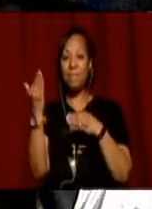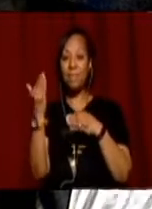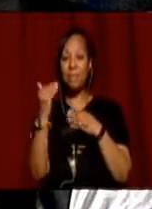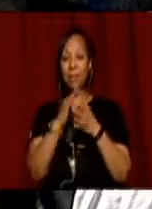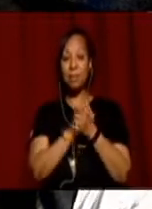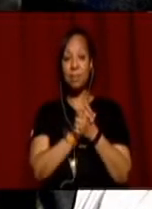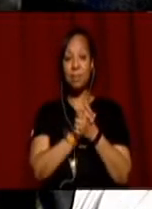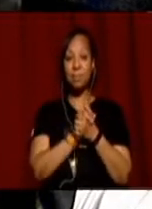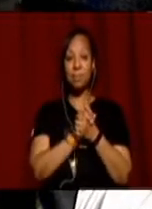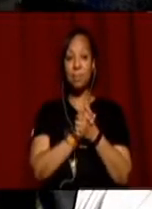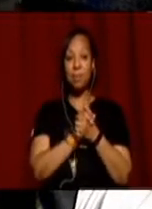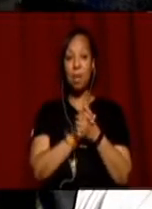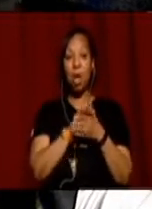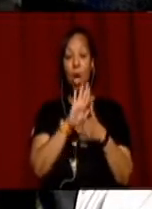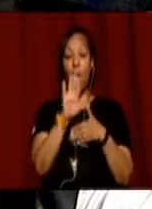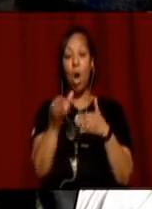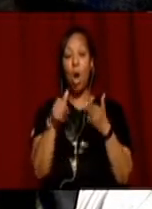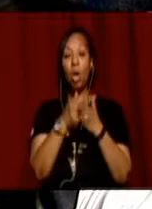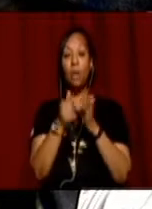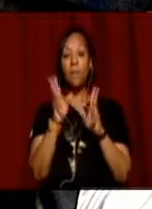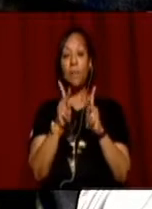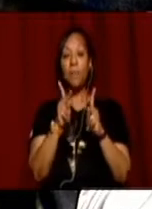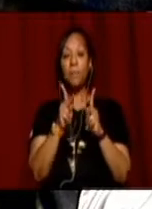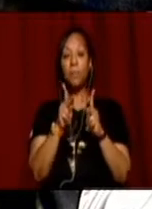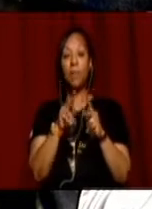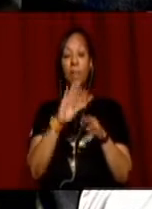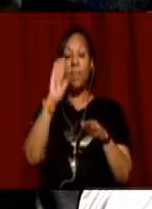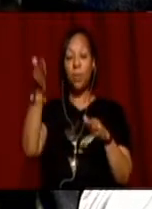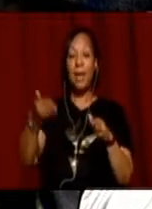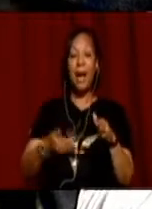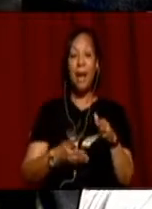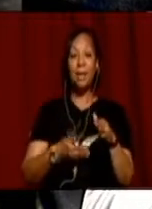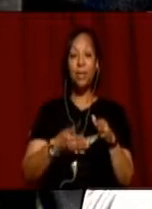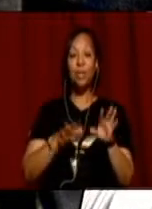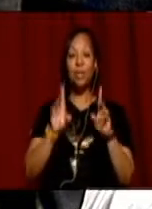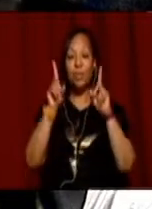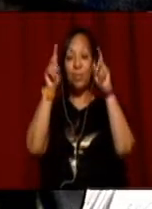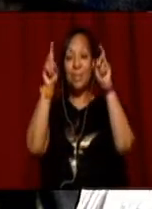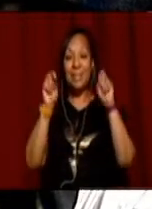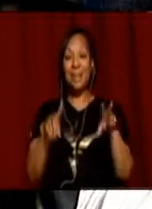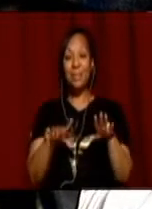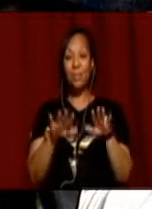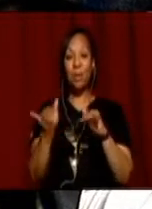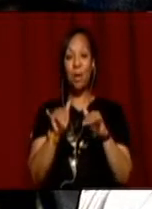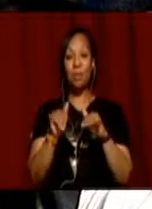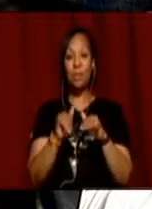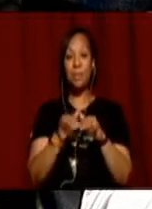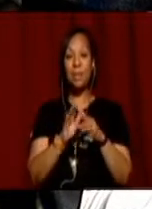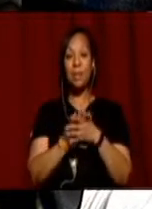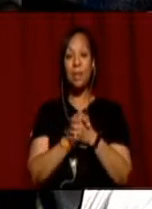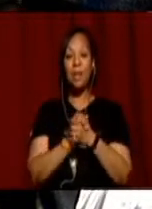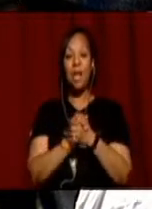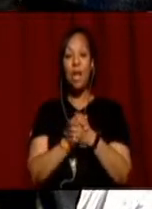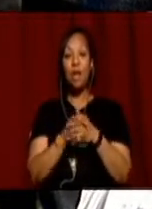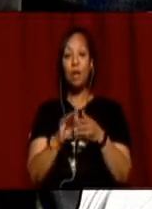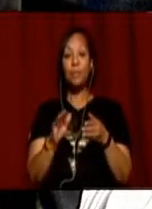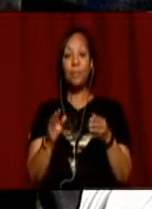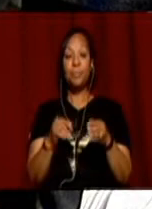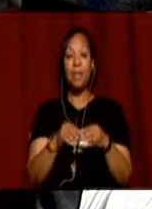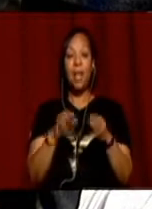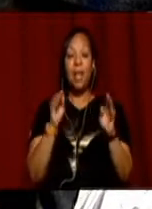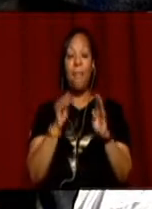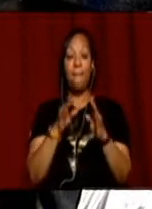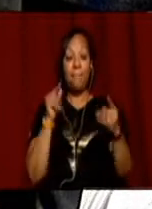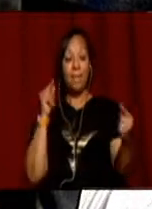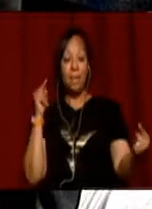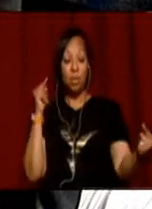minutes, the people that we hire to do the testing will also be certified to do tracking, the